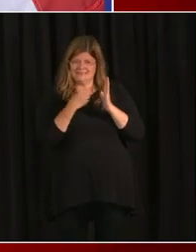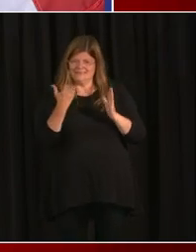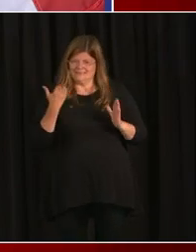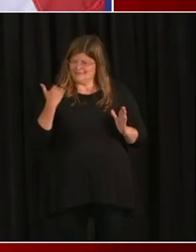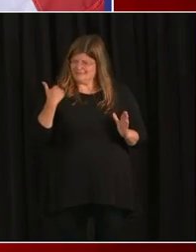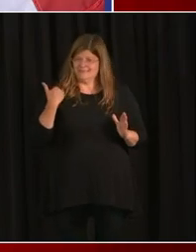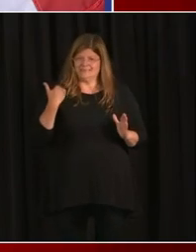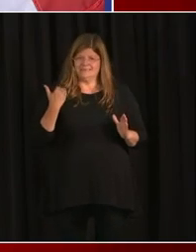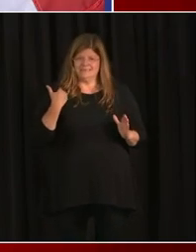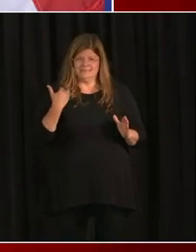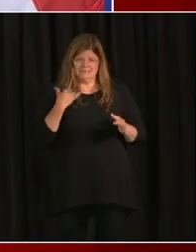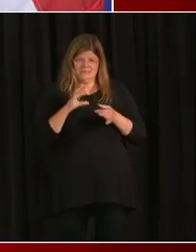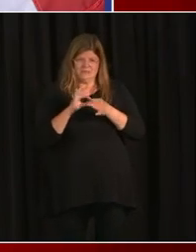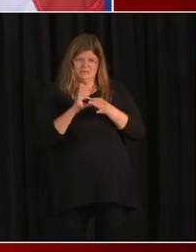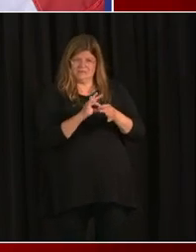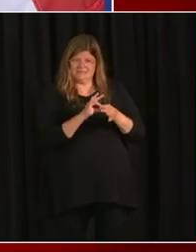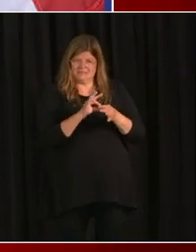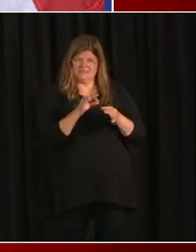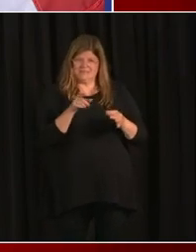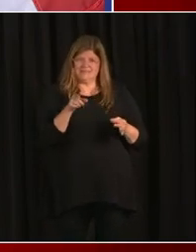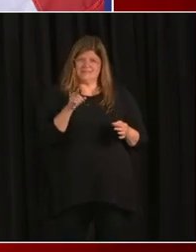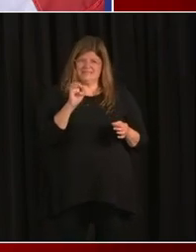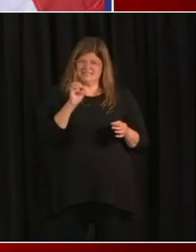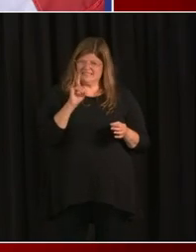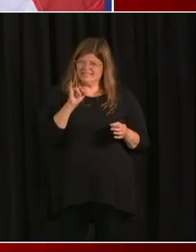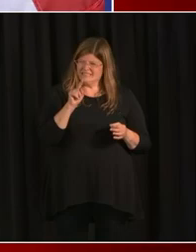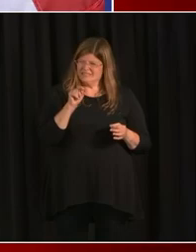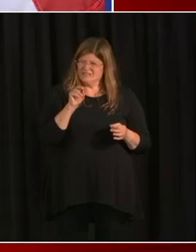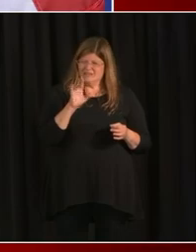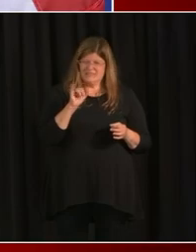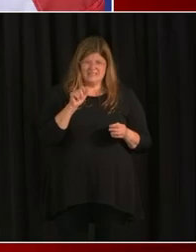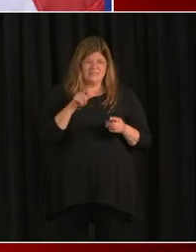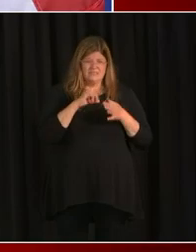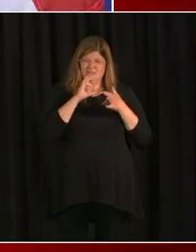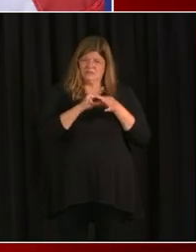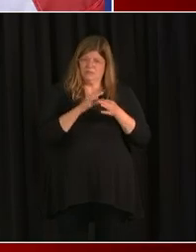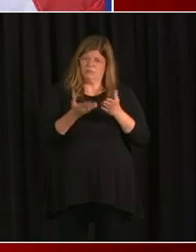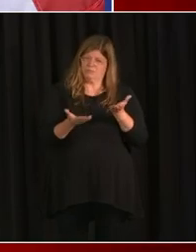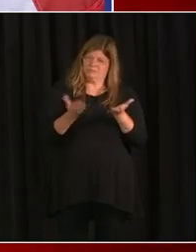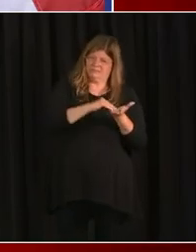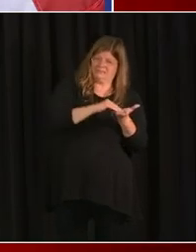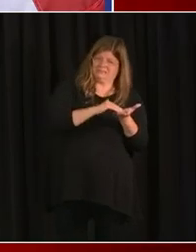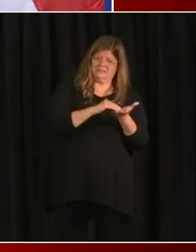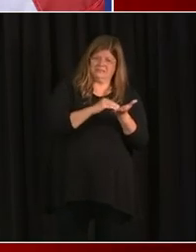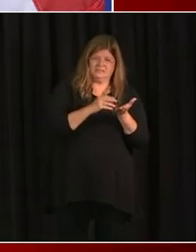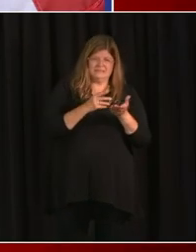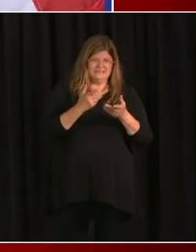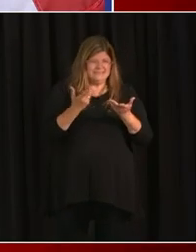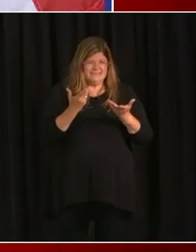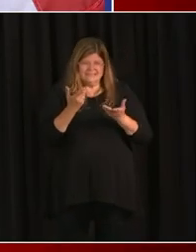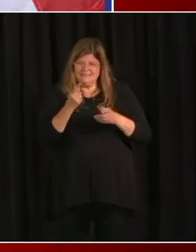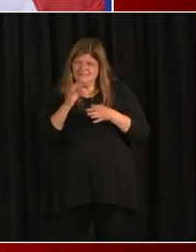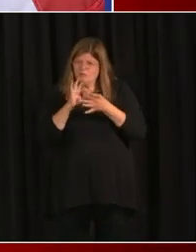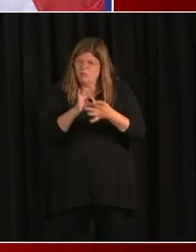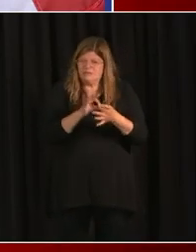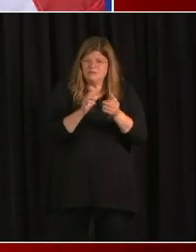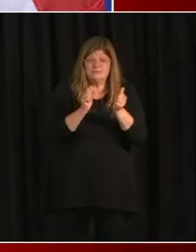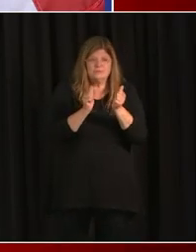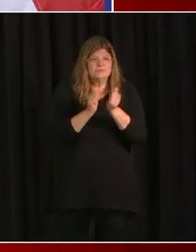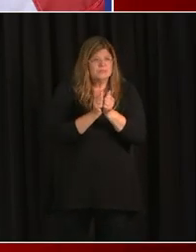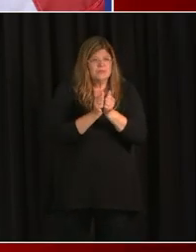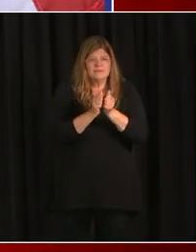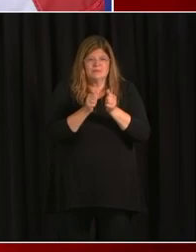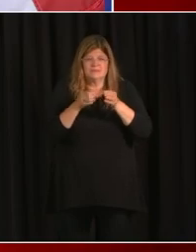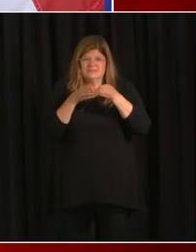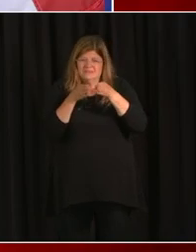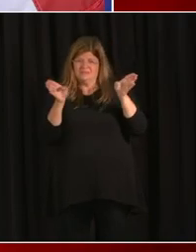was an editorial that we need a reset nationally. Some things are going out of control with this